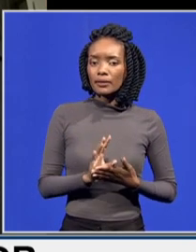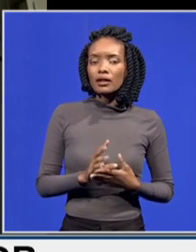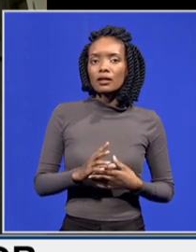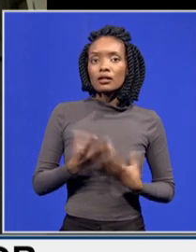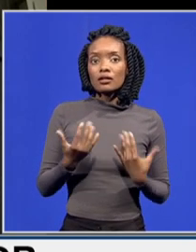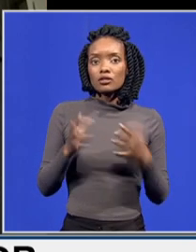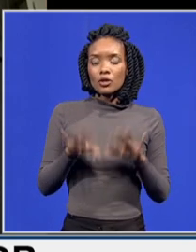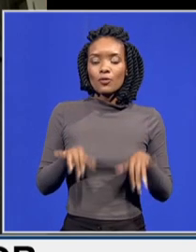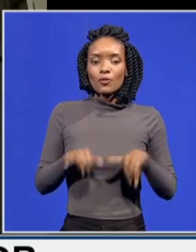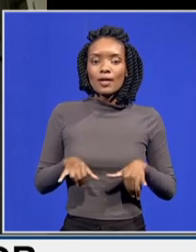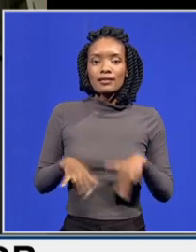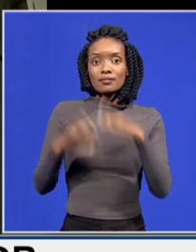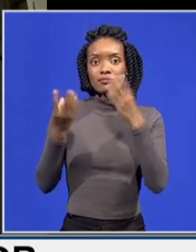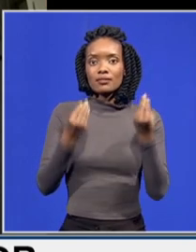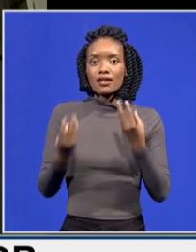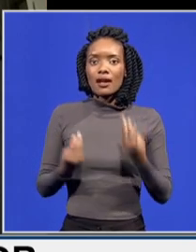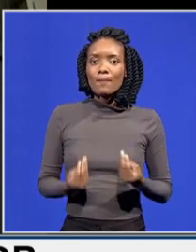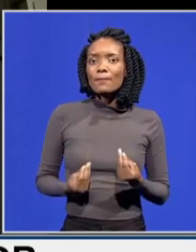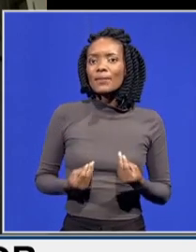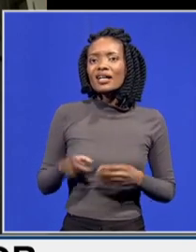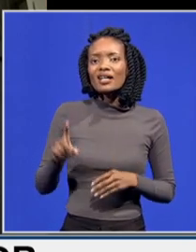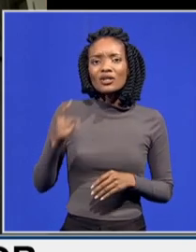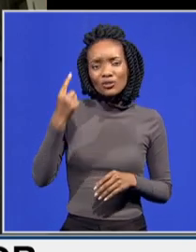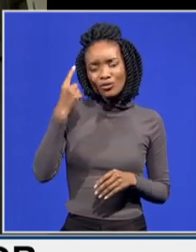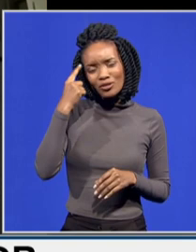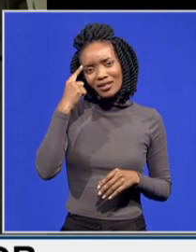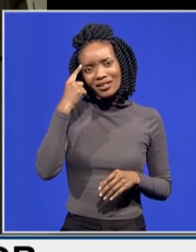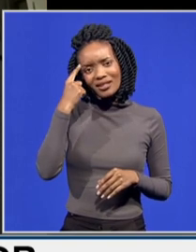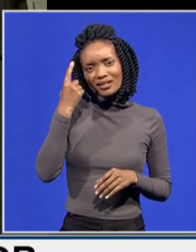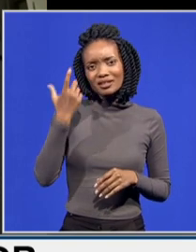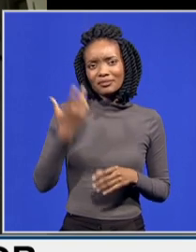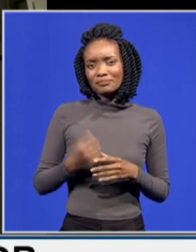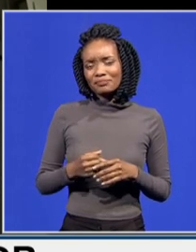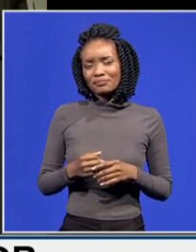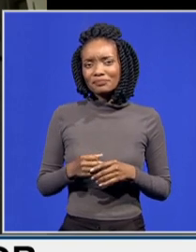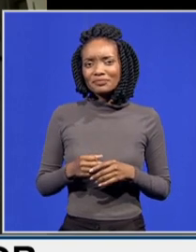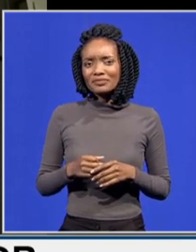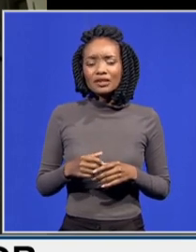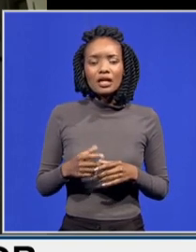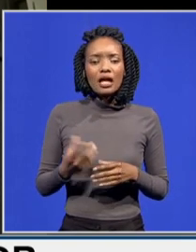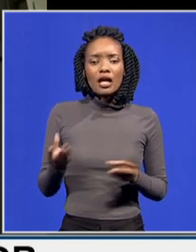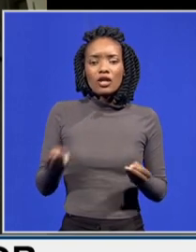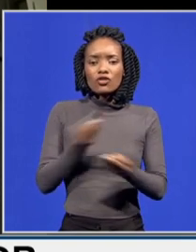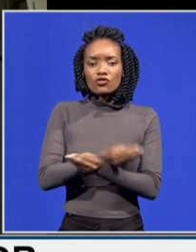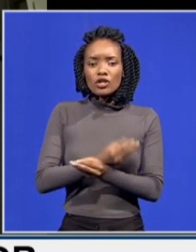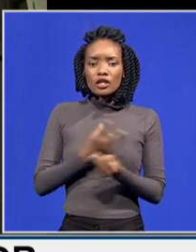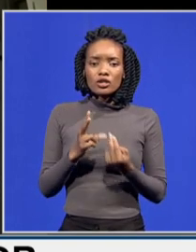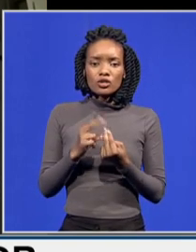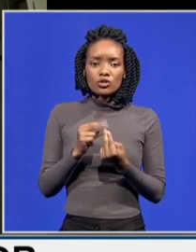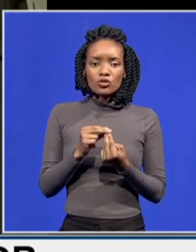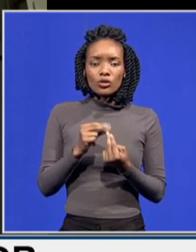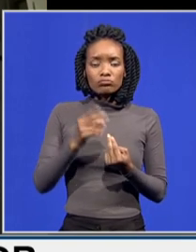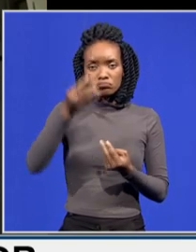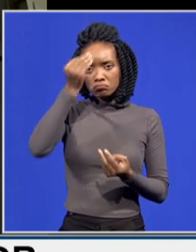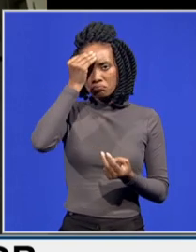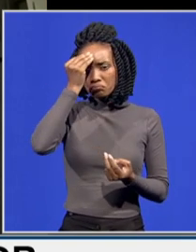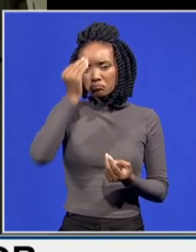out this afternoon. What do you think his lesson would be to trade unions today?